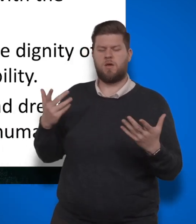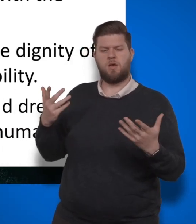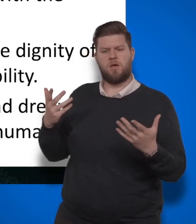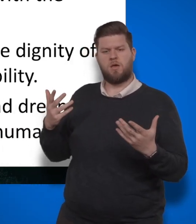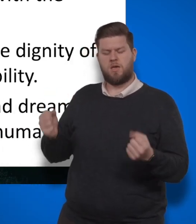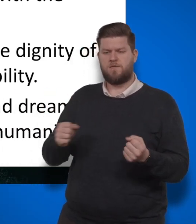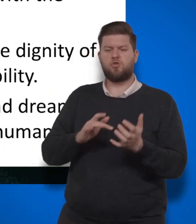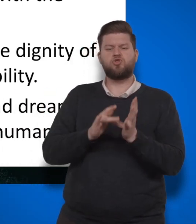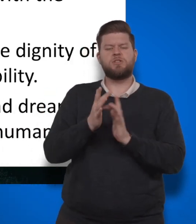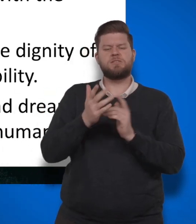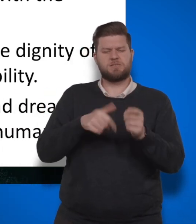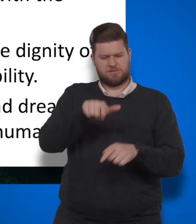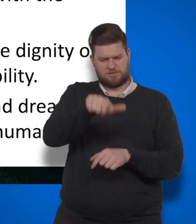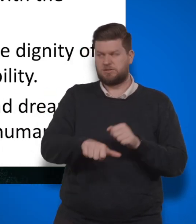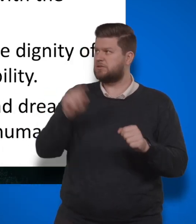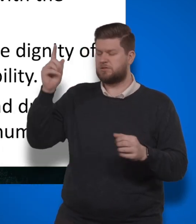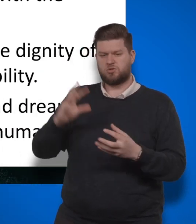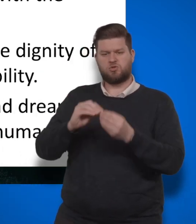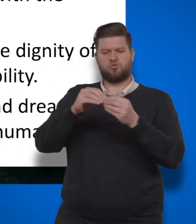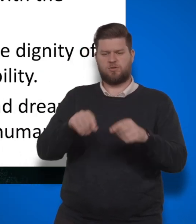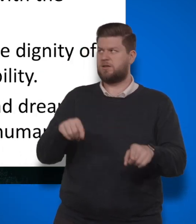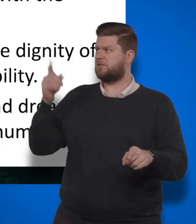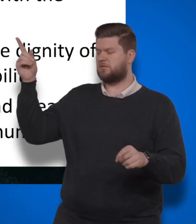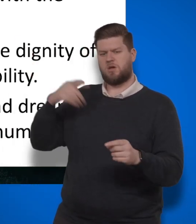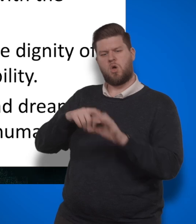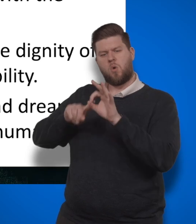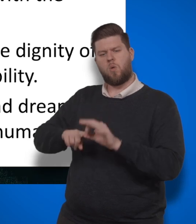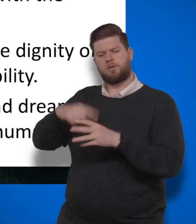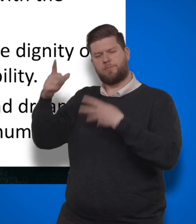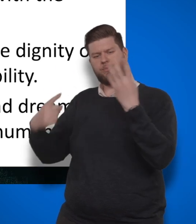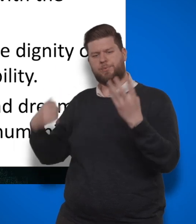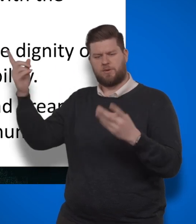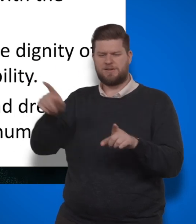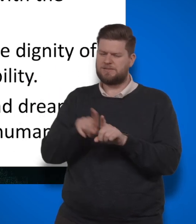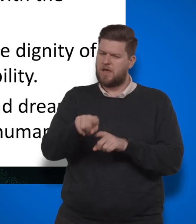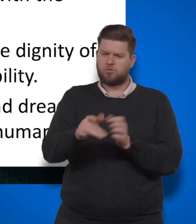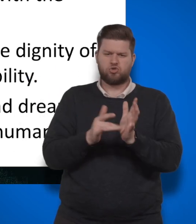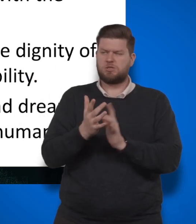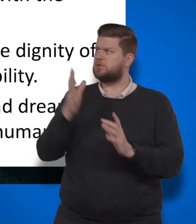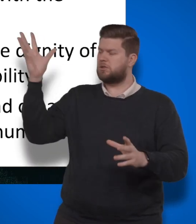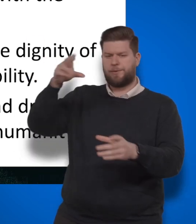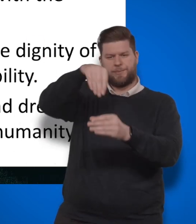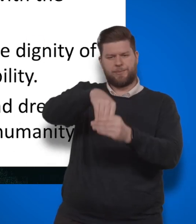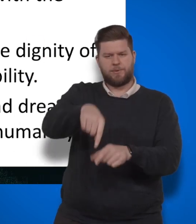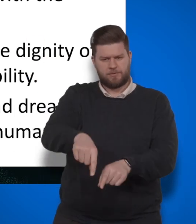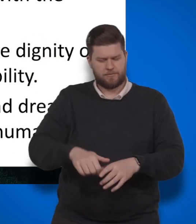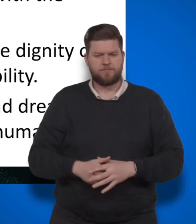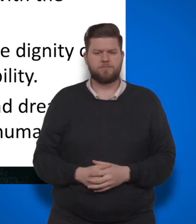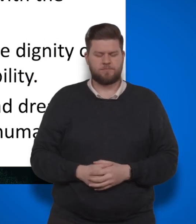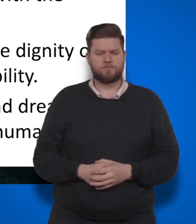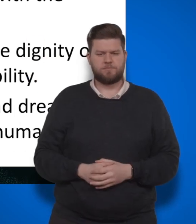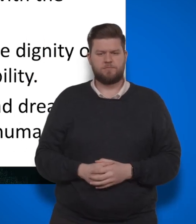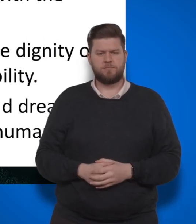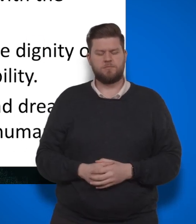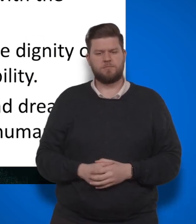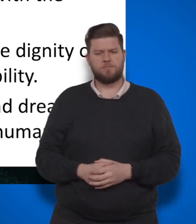Nazareth, an old-fashioned original model human being. And this has implications for how we think about